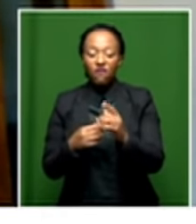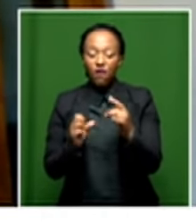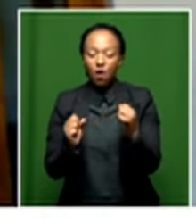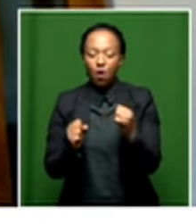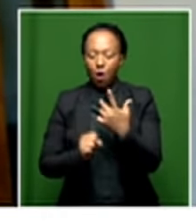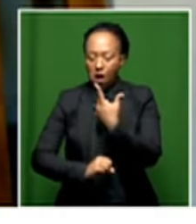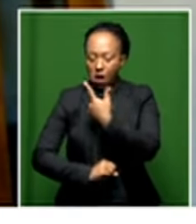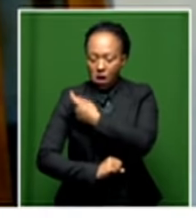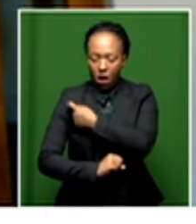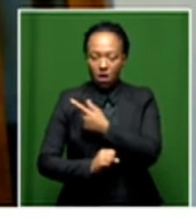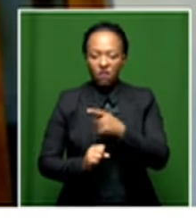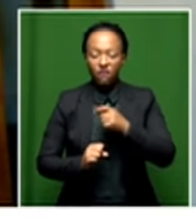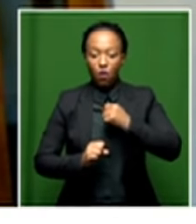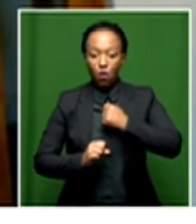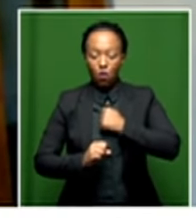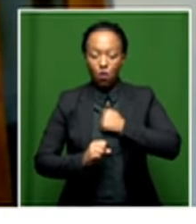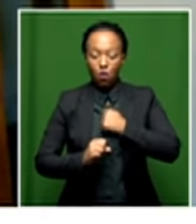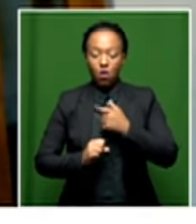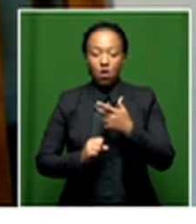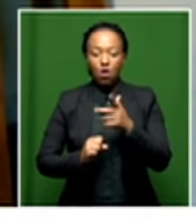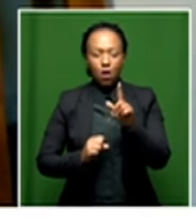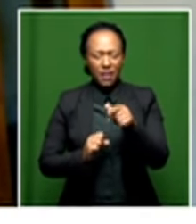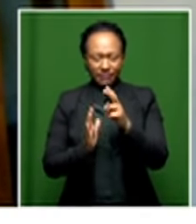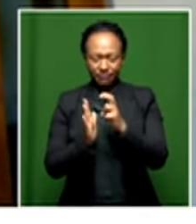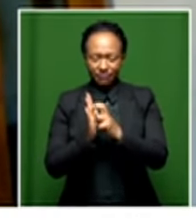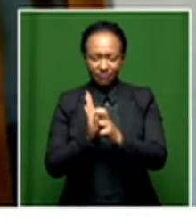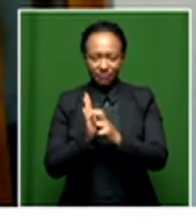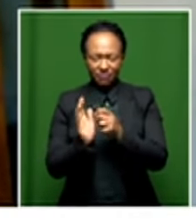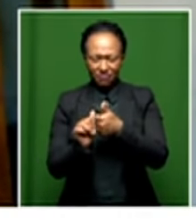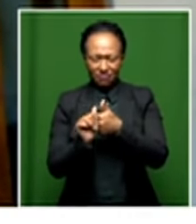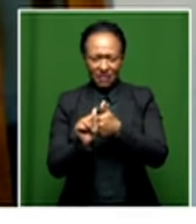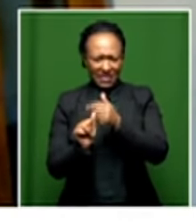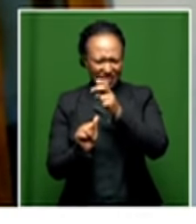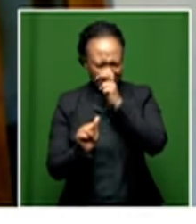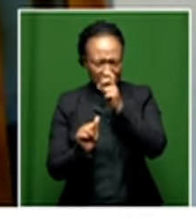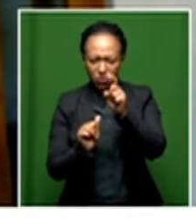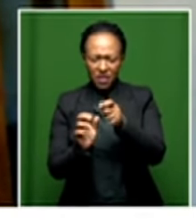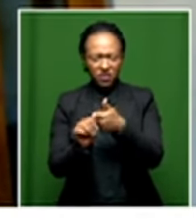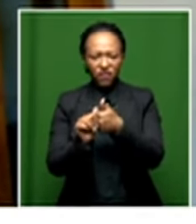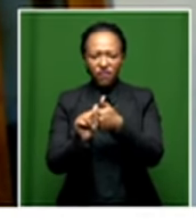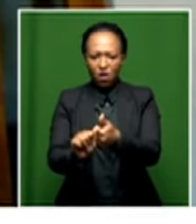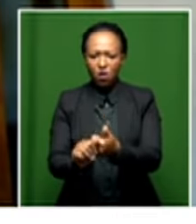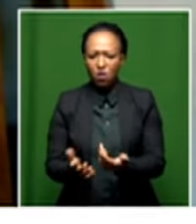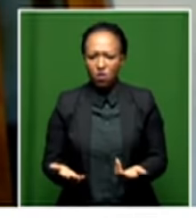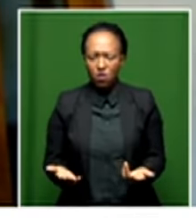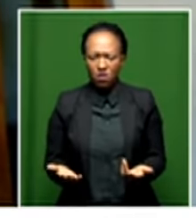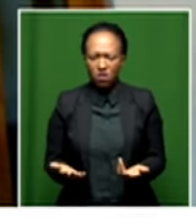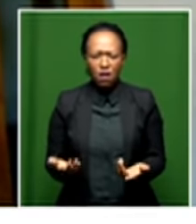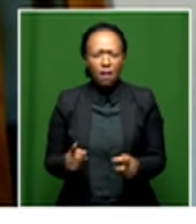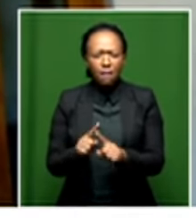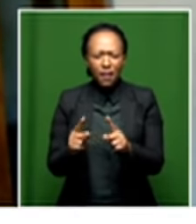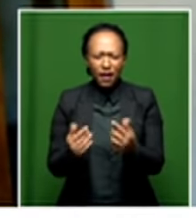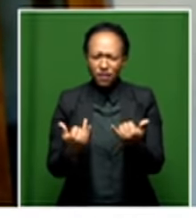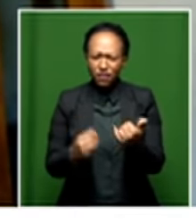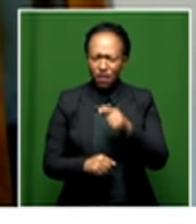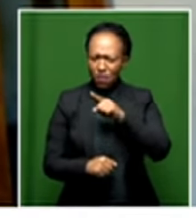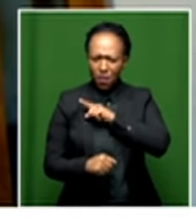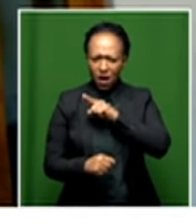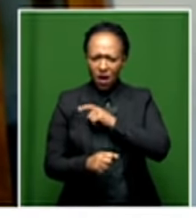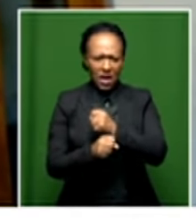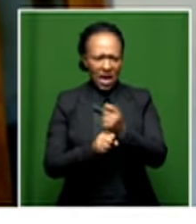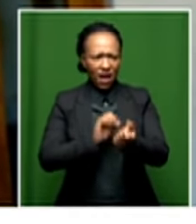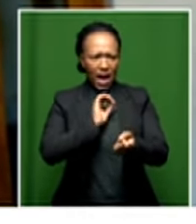is really very strict recommendations that we have to adhere to. Now, why on earth is that not